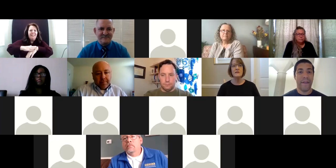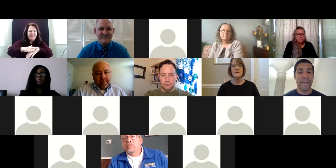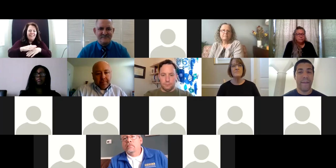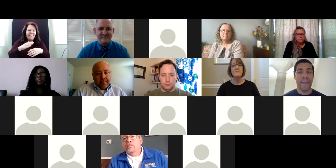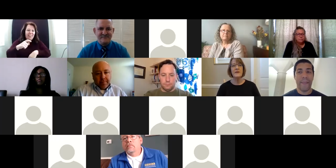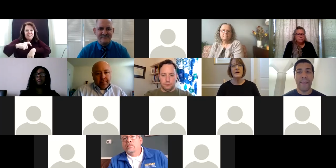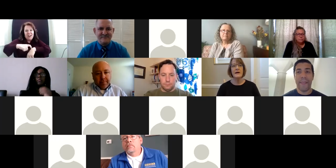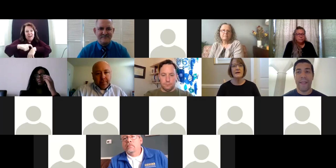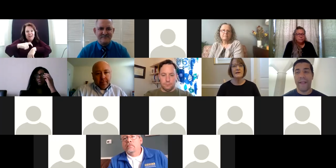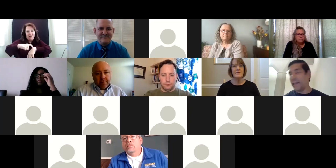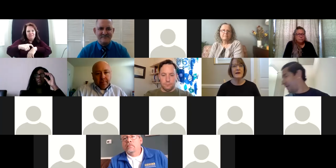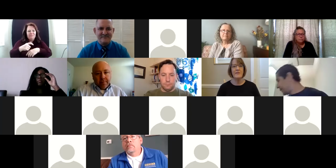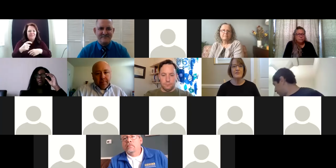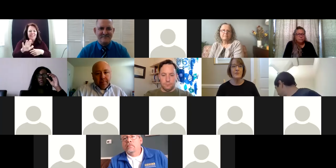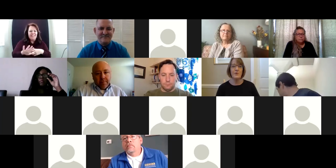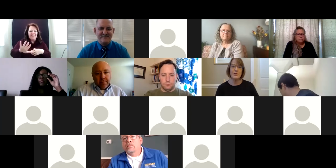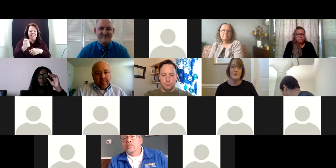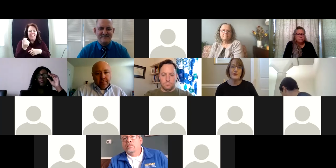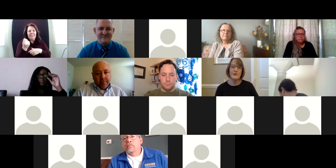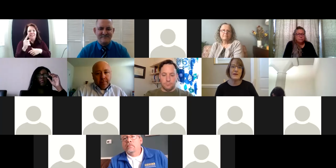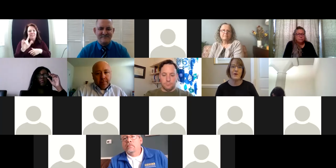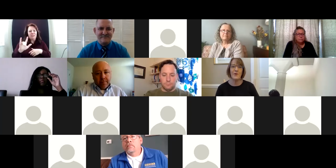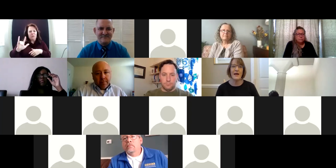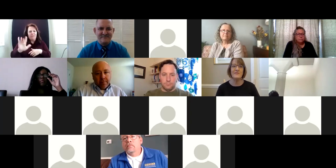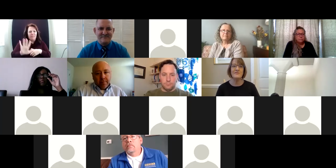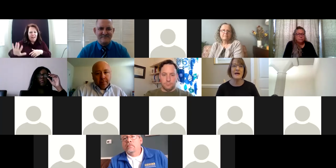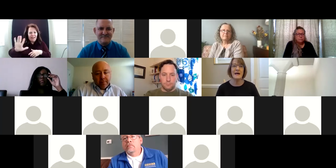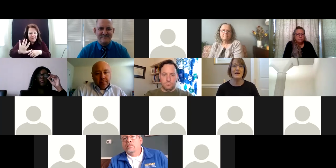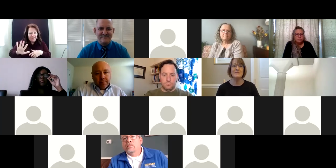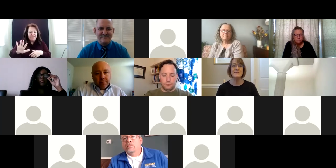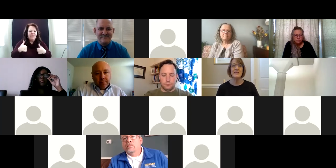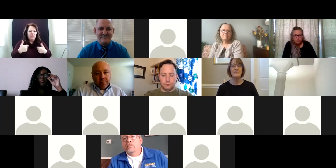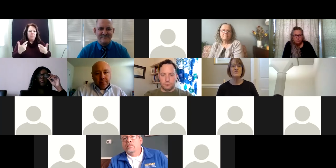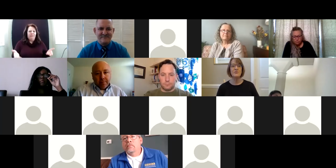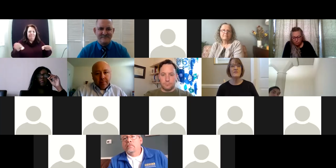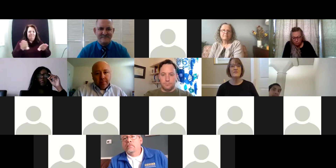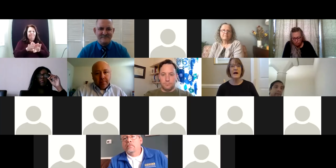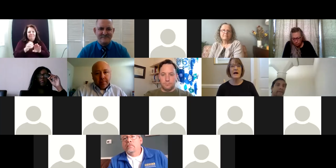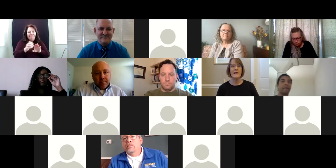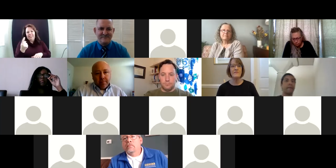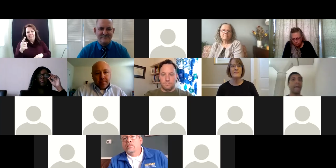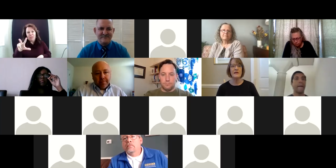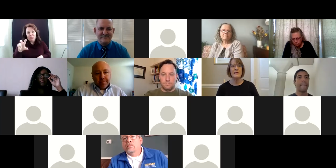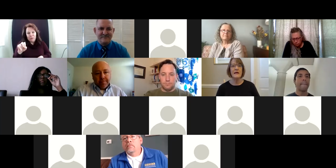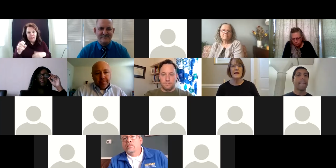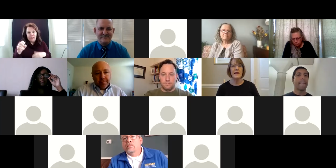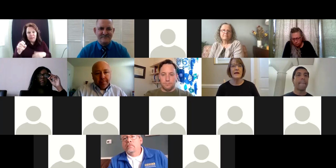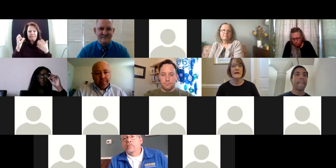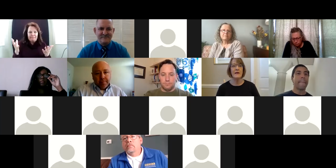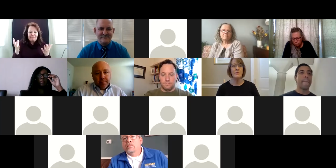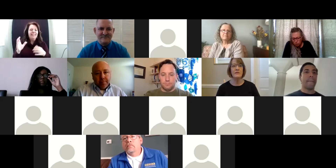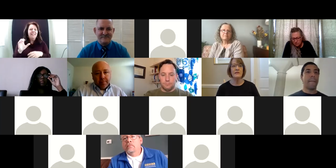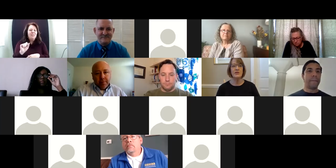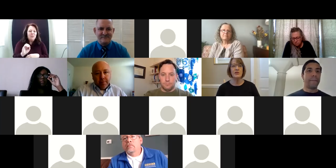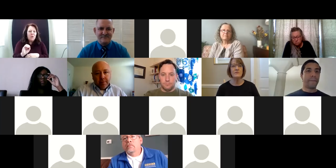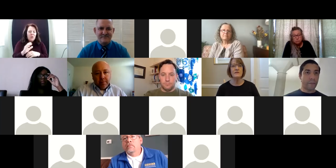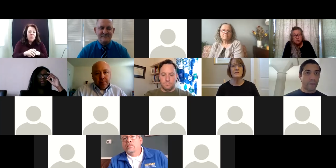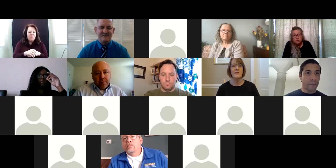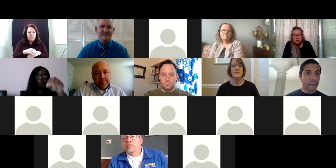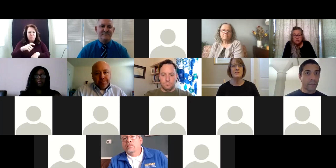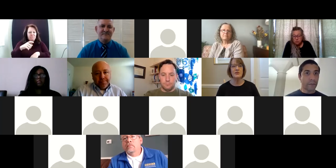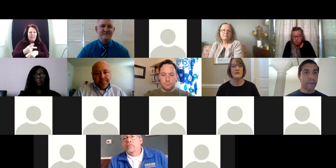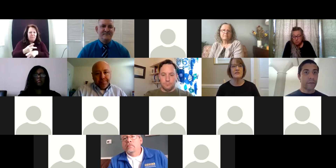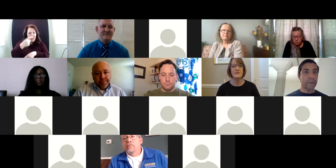reports. I have to warn you, we don't have a whole lot of time. It's 11:25 and we need to close